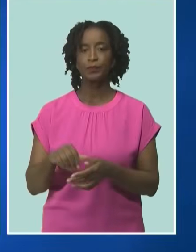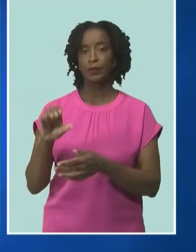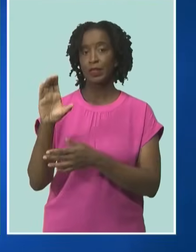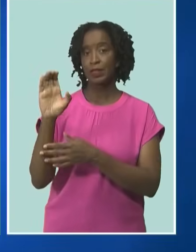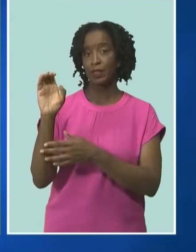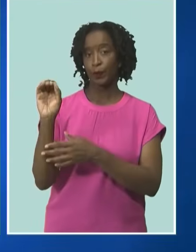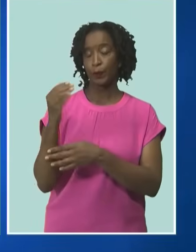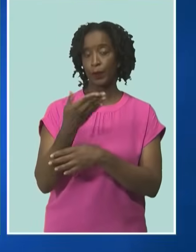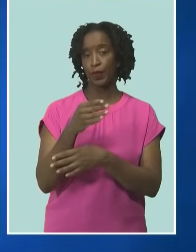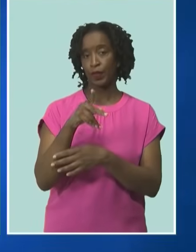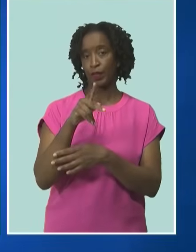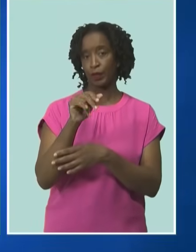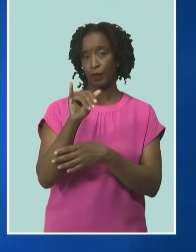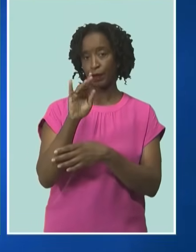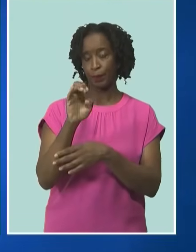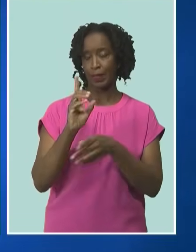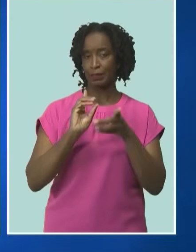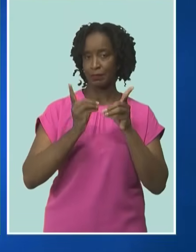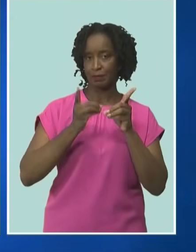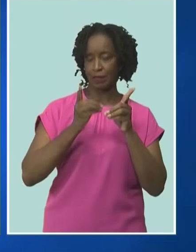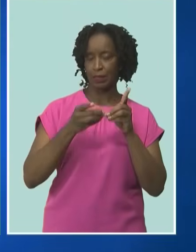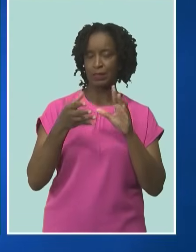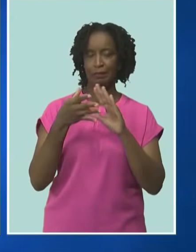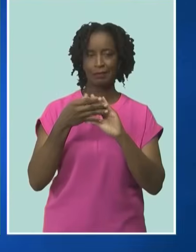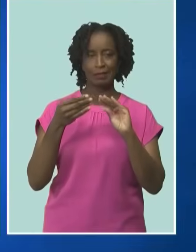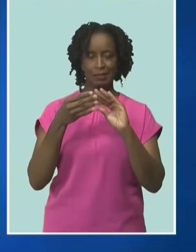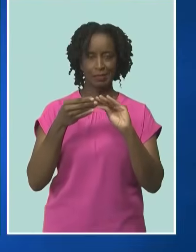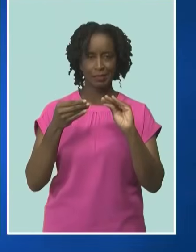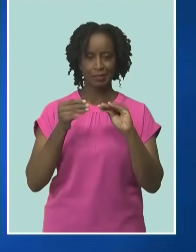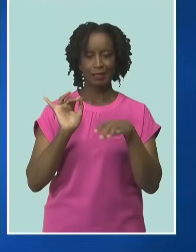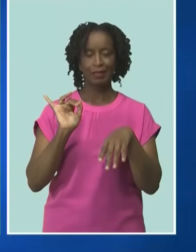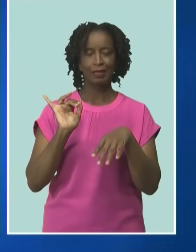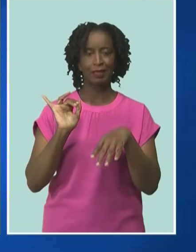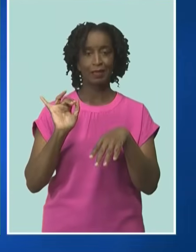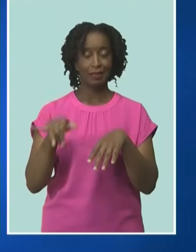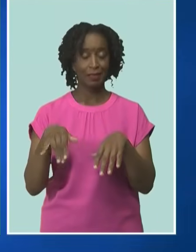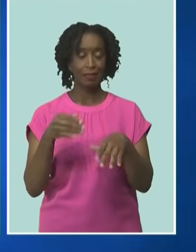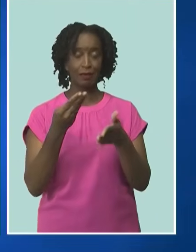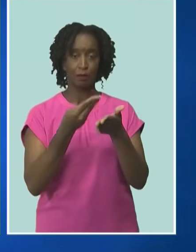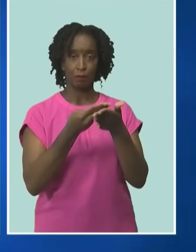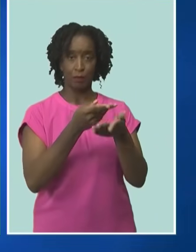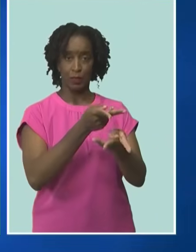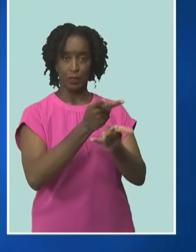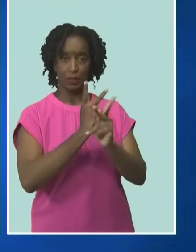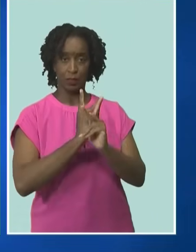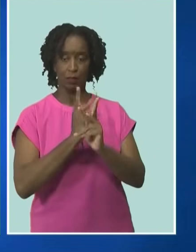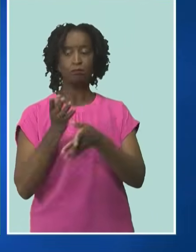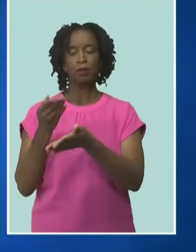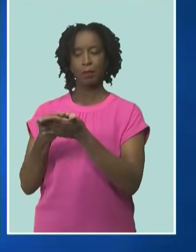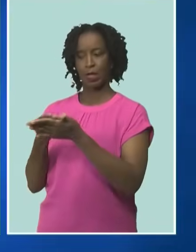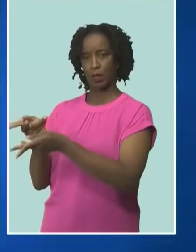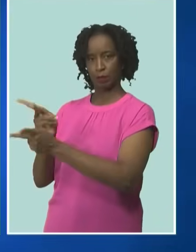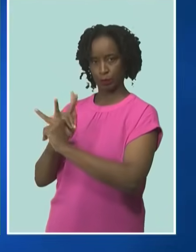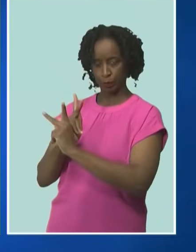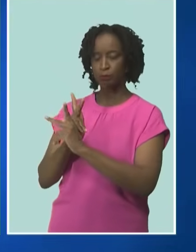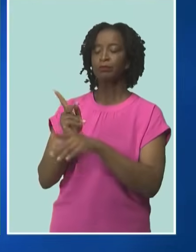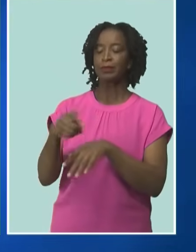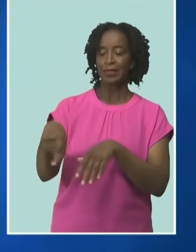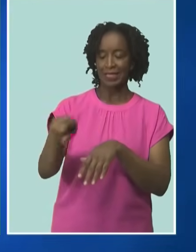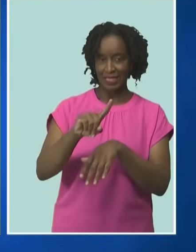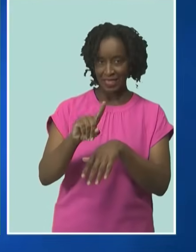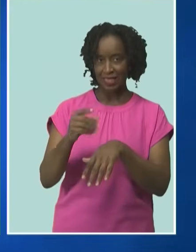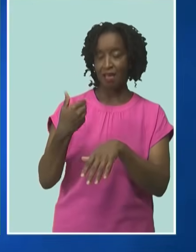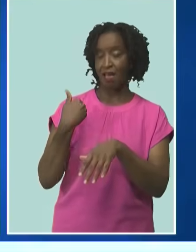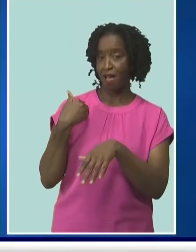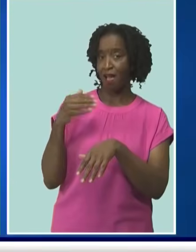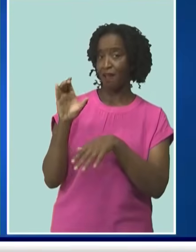at Pace Digital, Alison Brown-Ellis, says securing the loan is in response to the demand of the cardholders. Next year will be 10